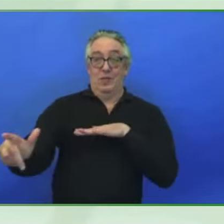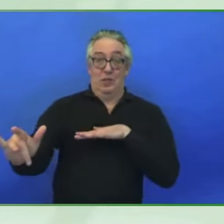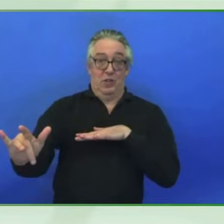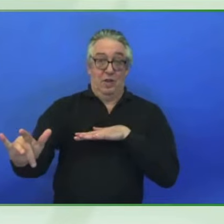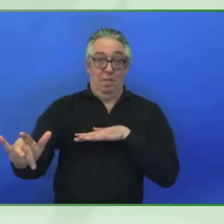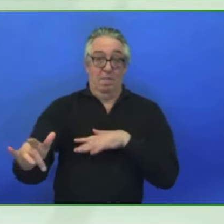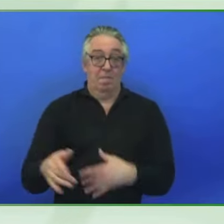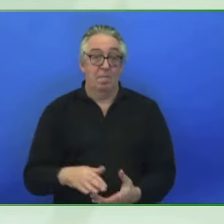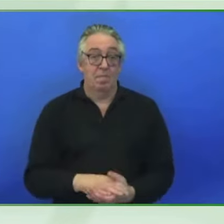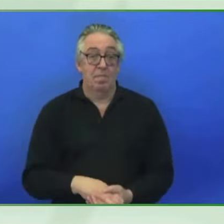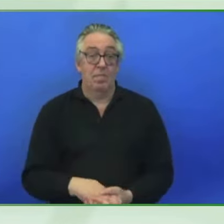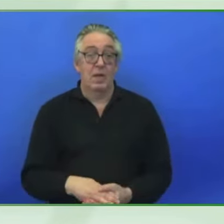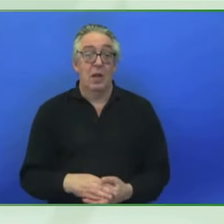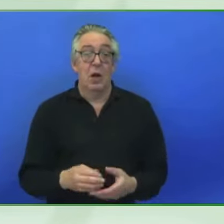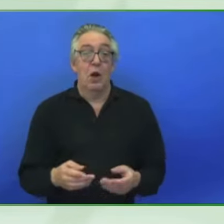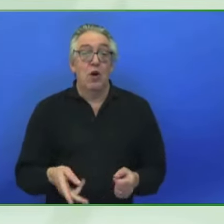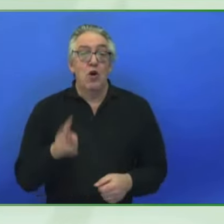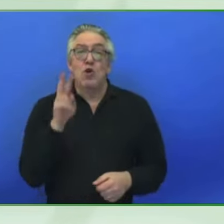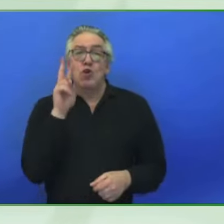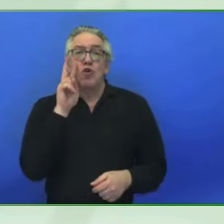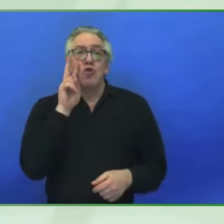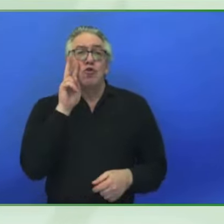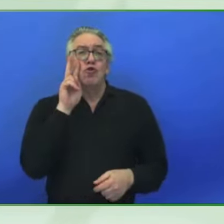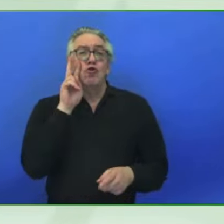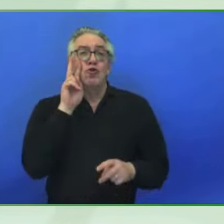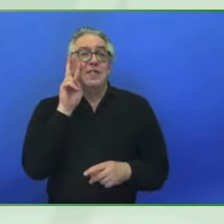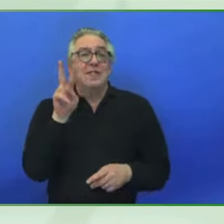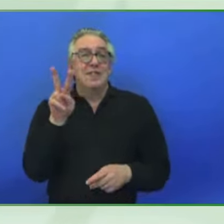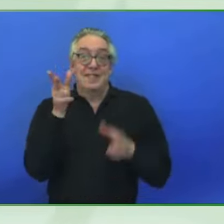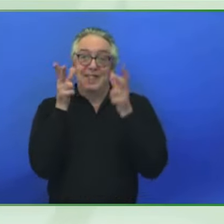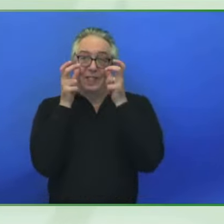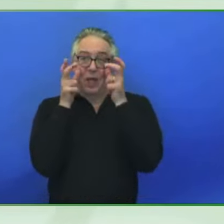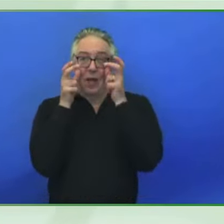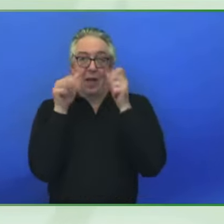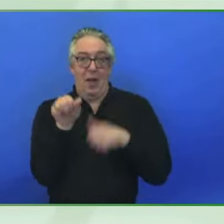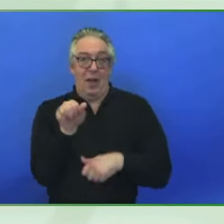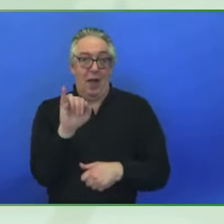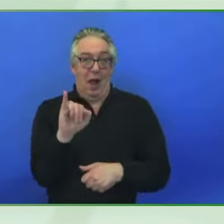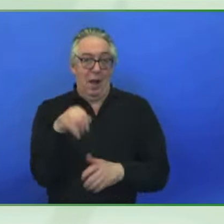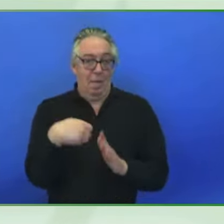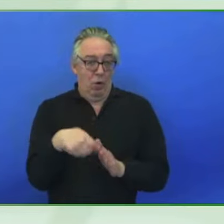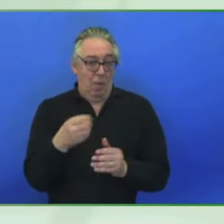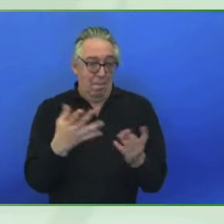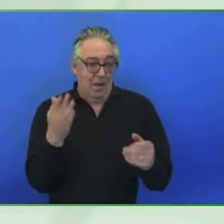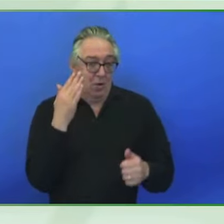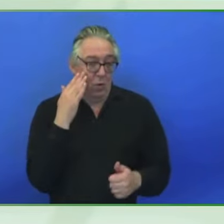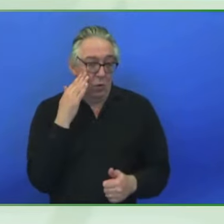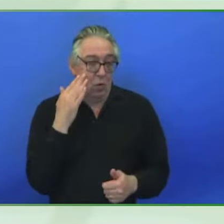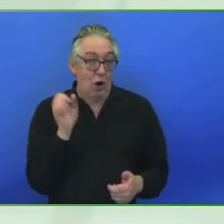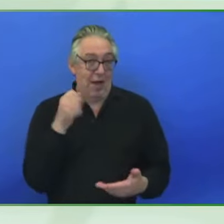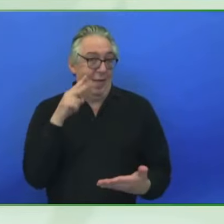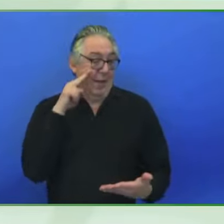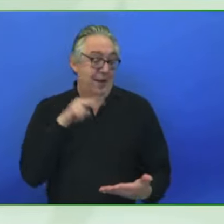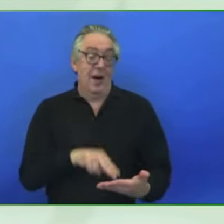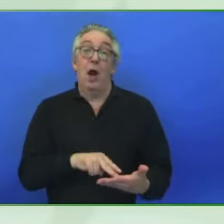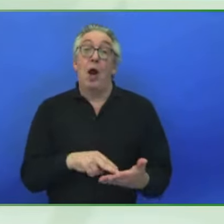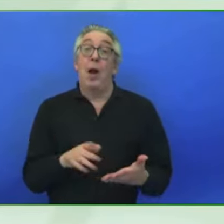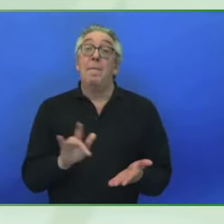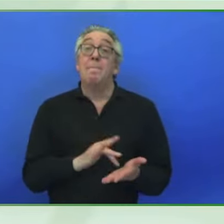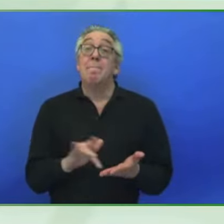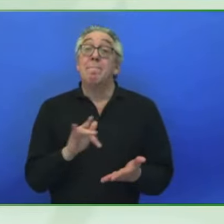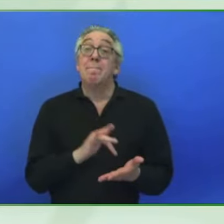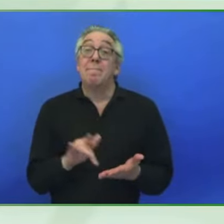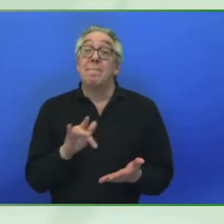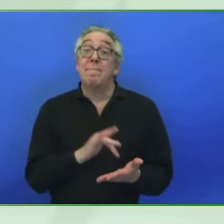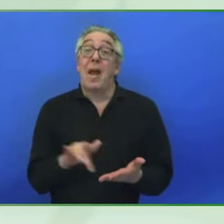the Seeing AI product. And so it recognizes banknotes for people who are blind. That's one of the channels